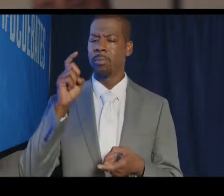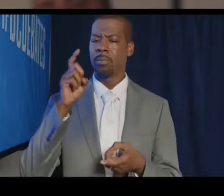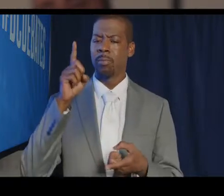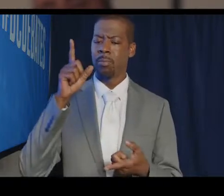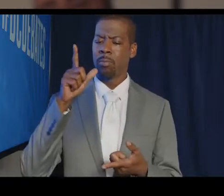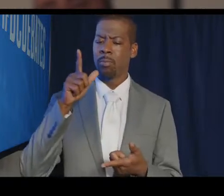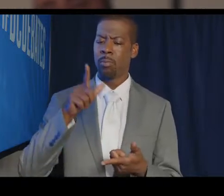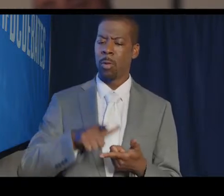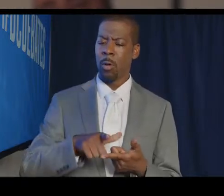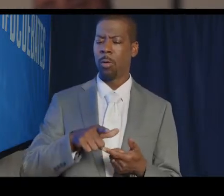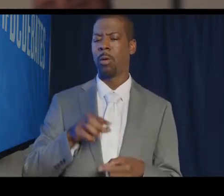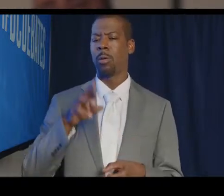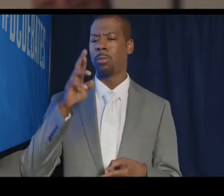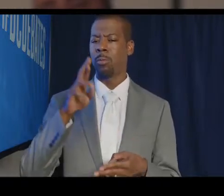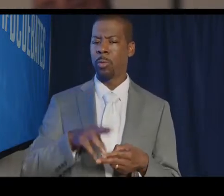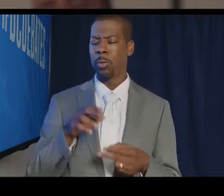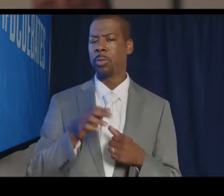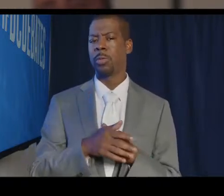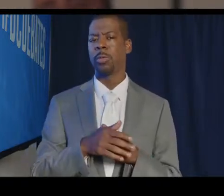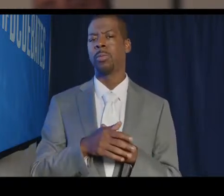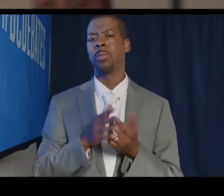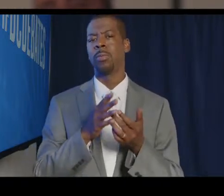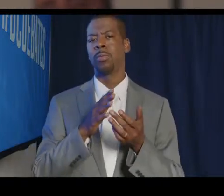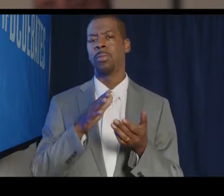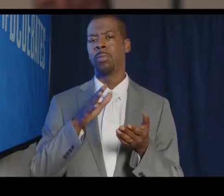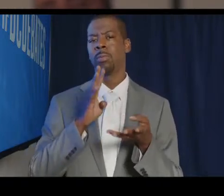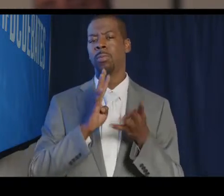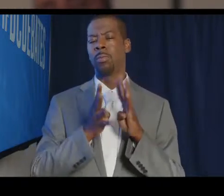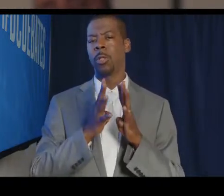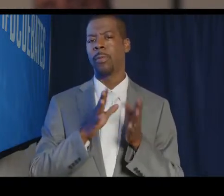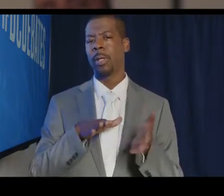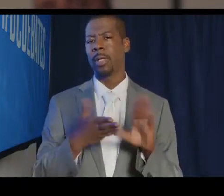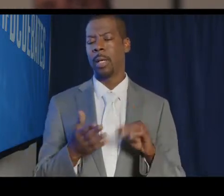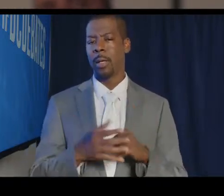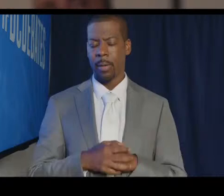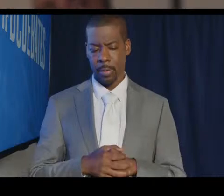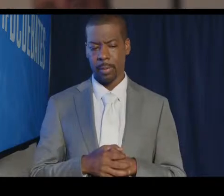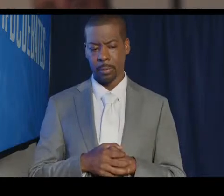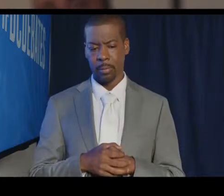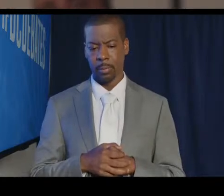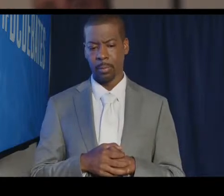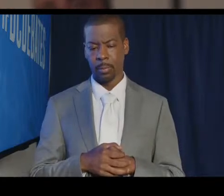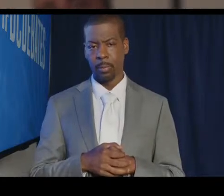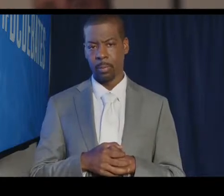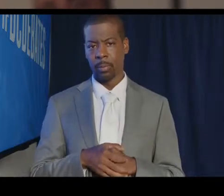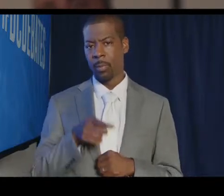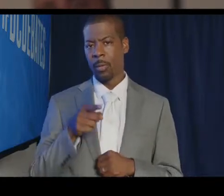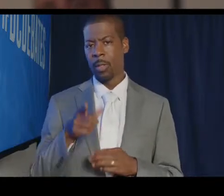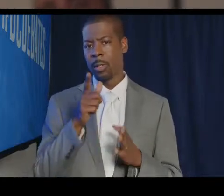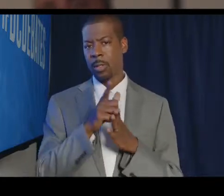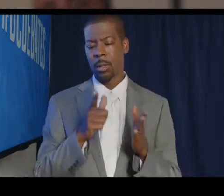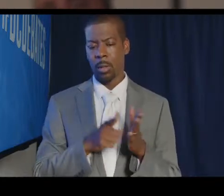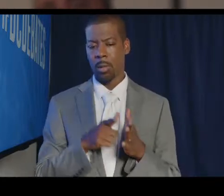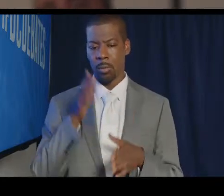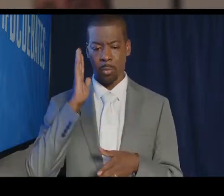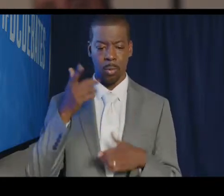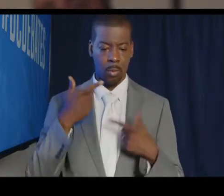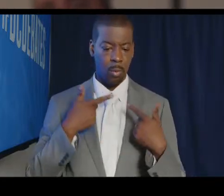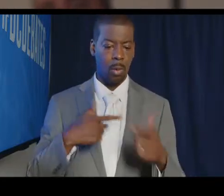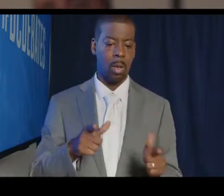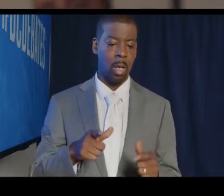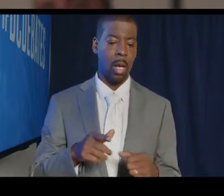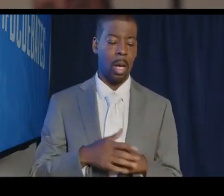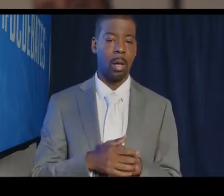new legislation necessary beyond the STEER Act that will take effect next month? That bill allows the DC Attorney General to bring